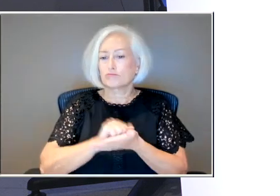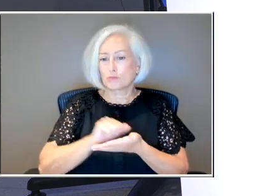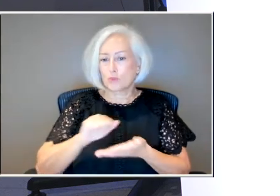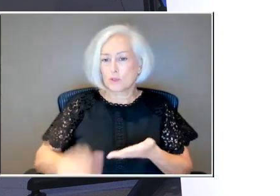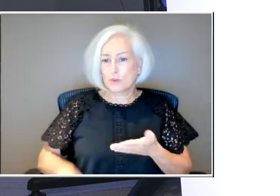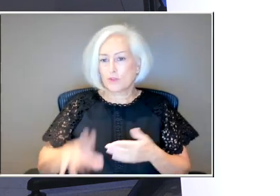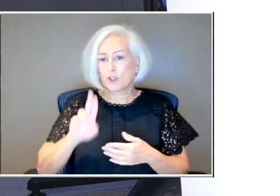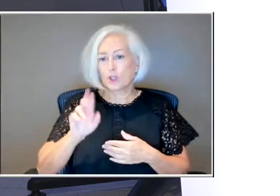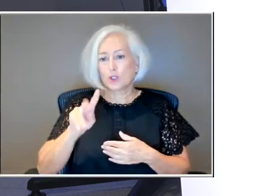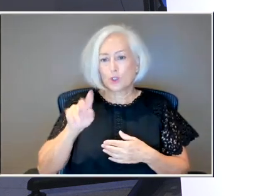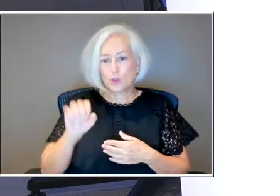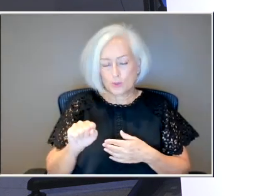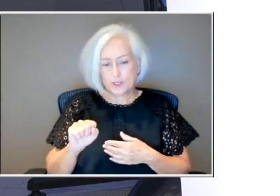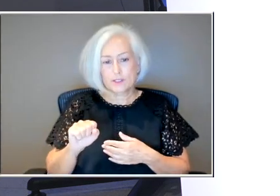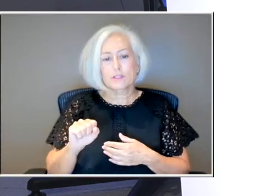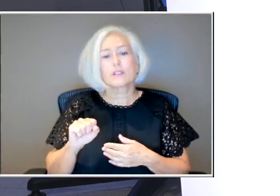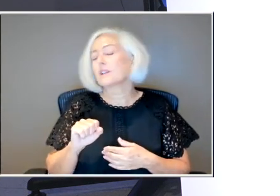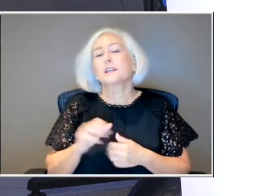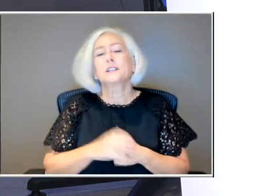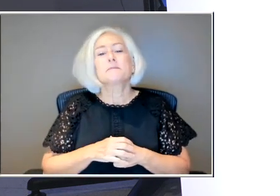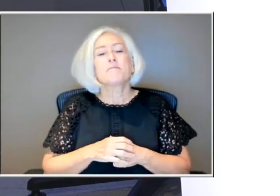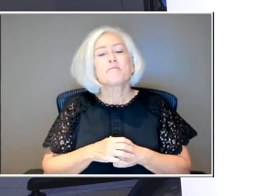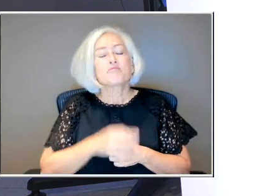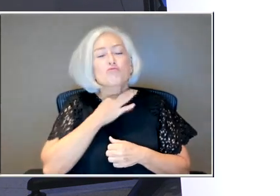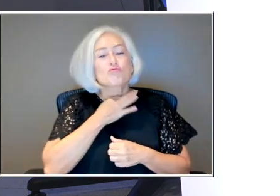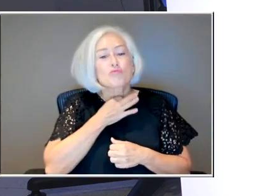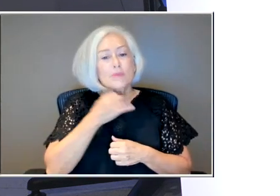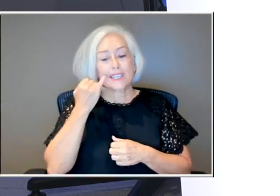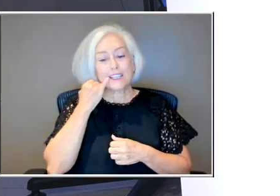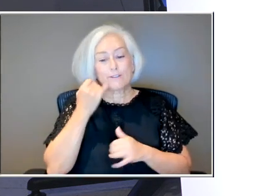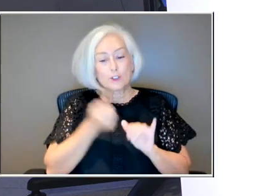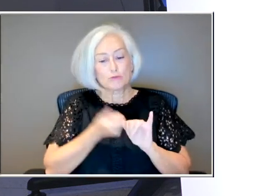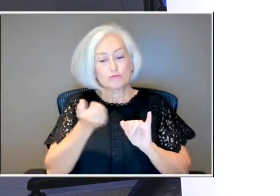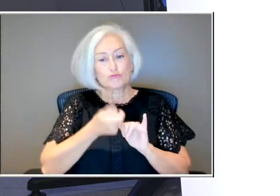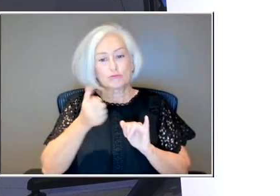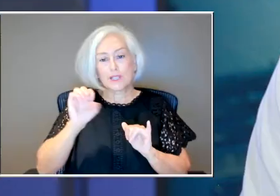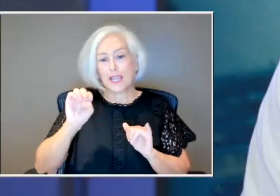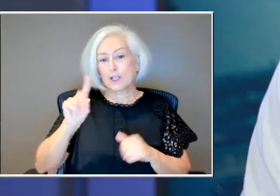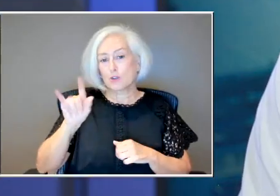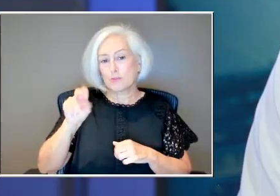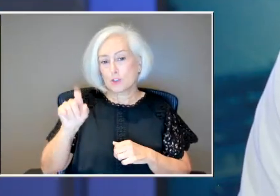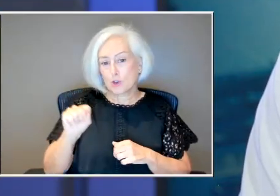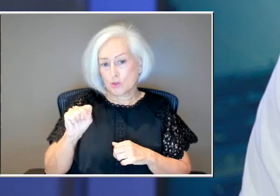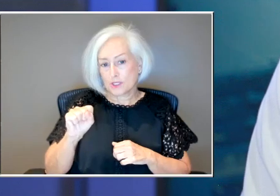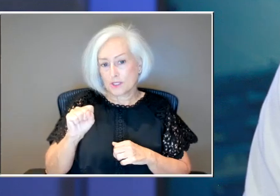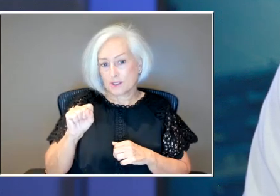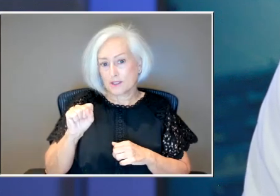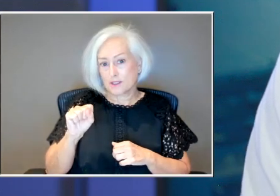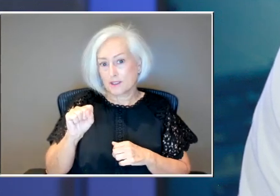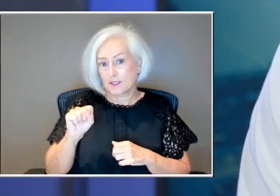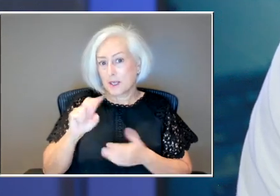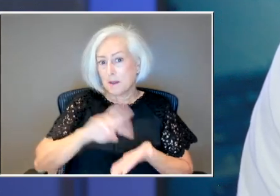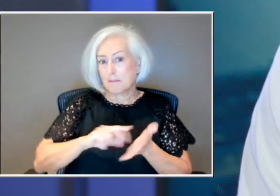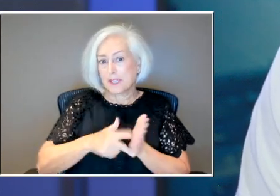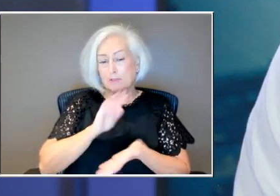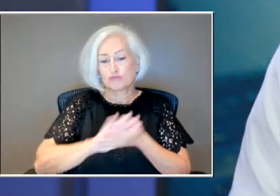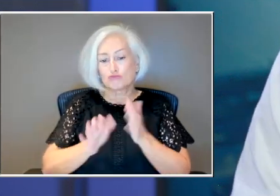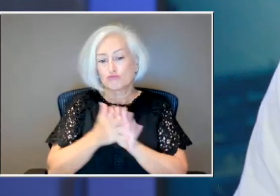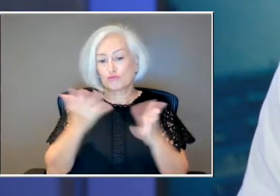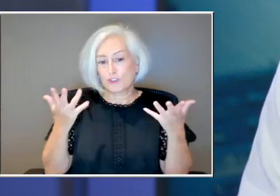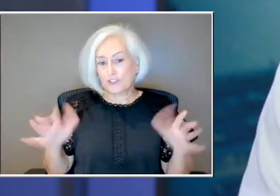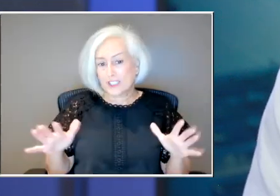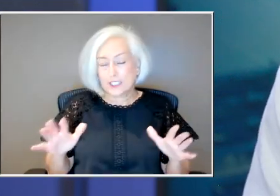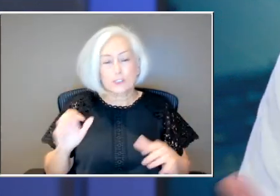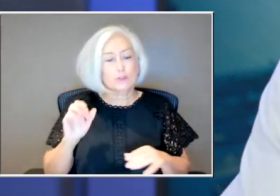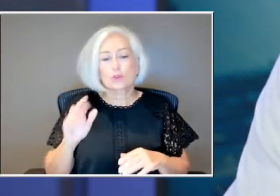is it gone for good? Well, in general, my belief is that the best thing that we can do when we treat endometriosis surgically is